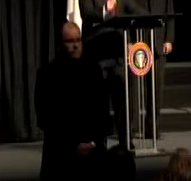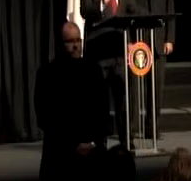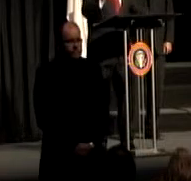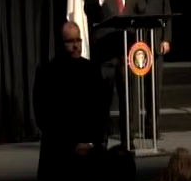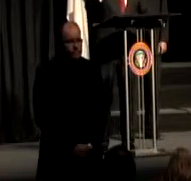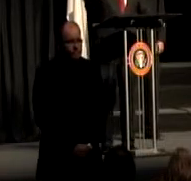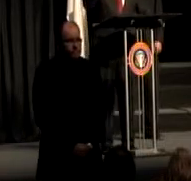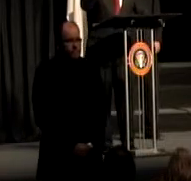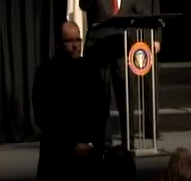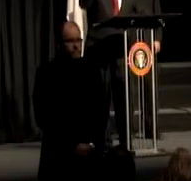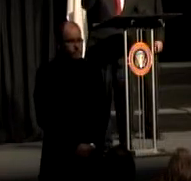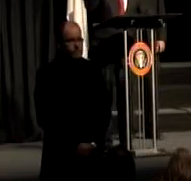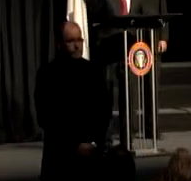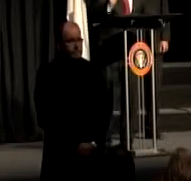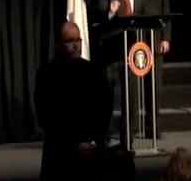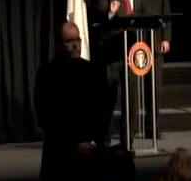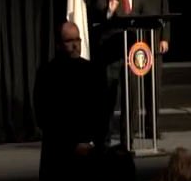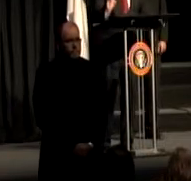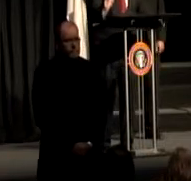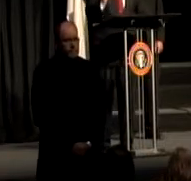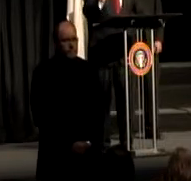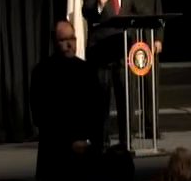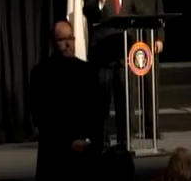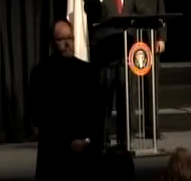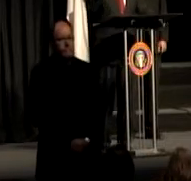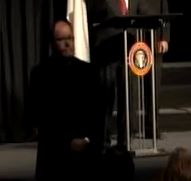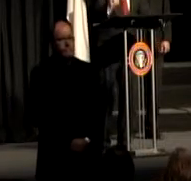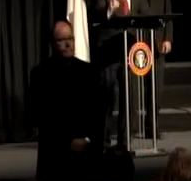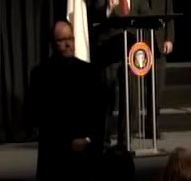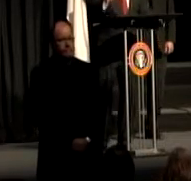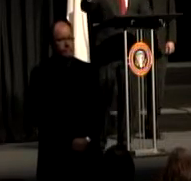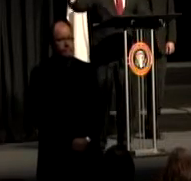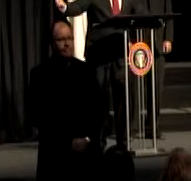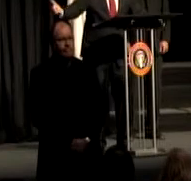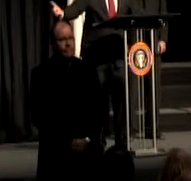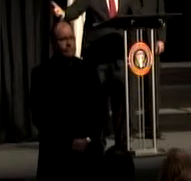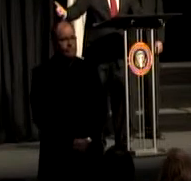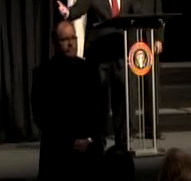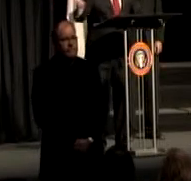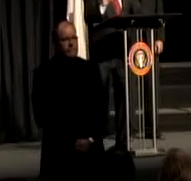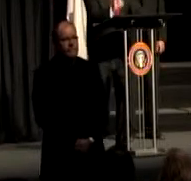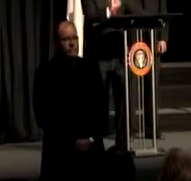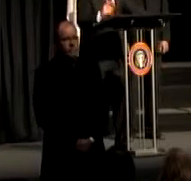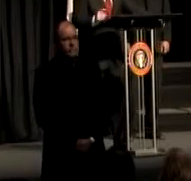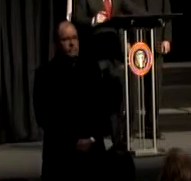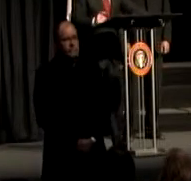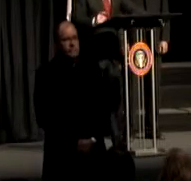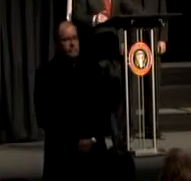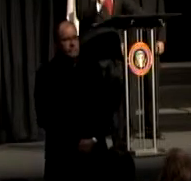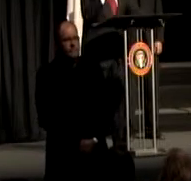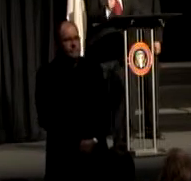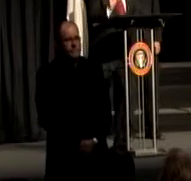we have a call that when we become a fanatic we become a fanatic for cause not against something but for